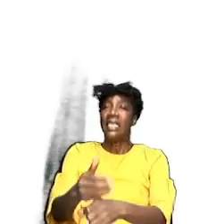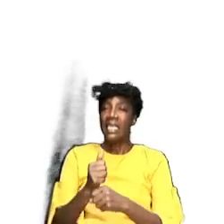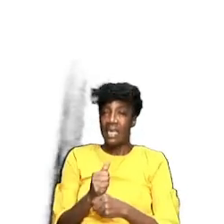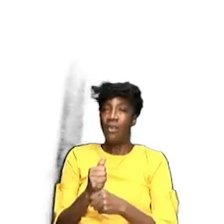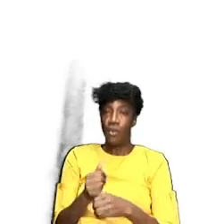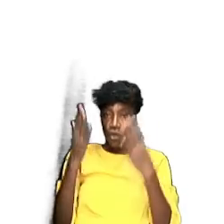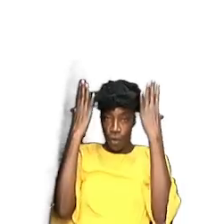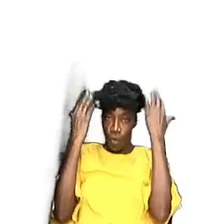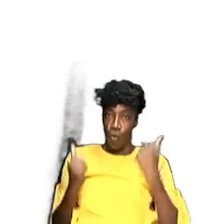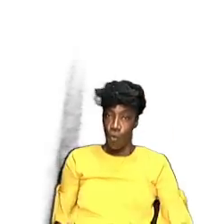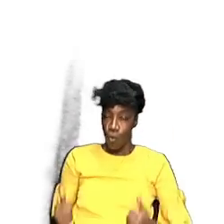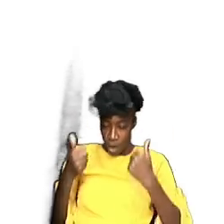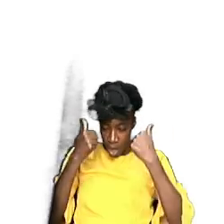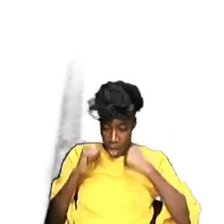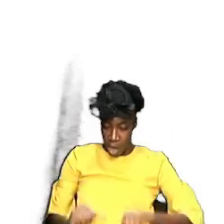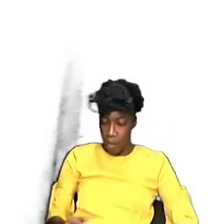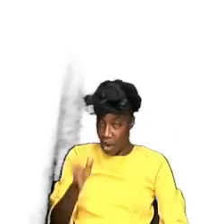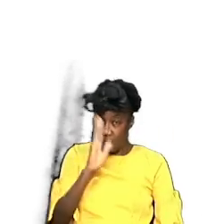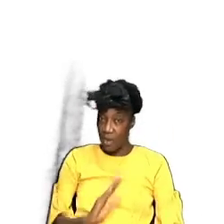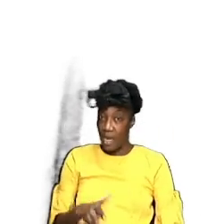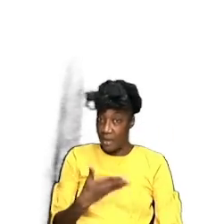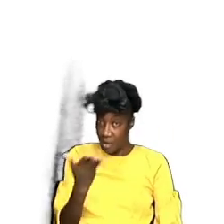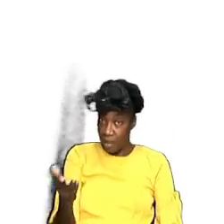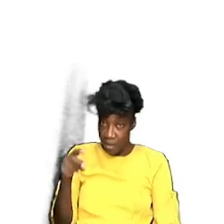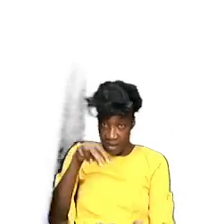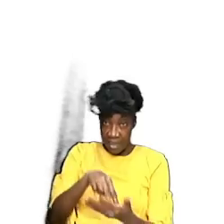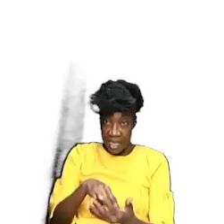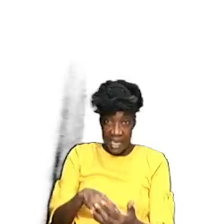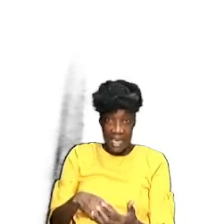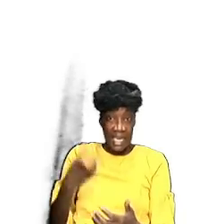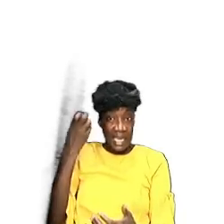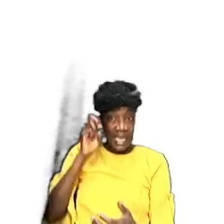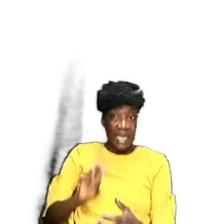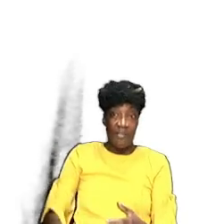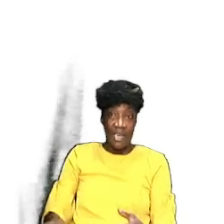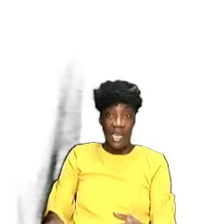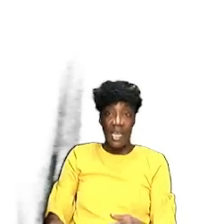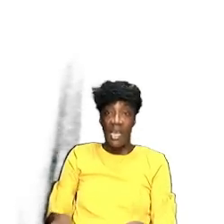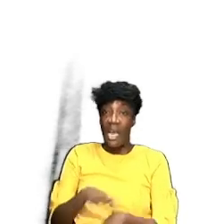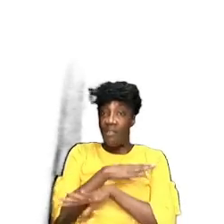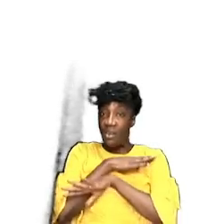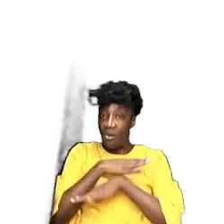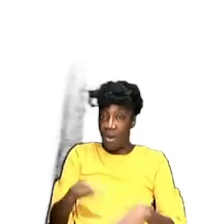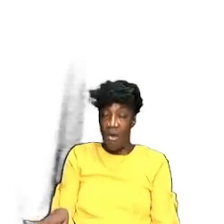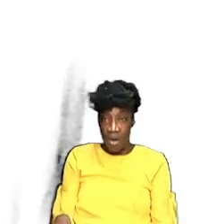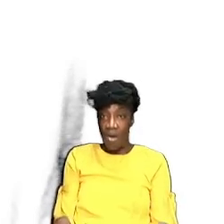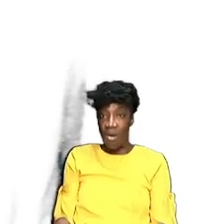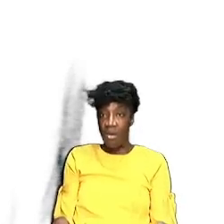armor of God, that he may be able to withstand in the evil day. And having done all,